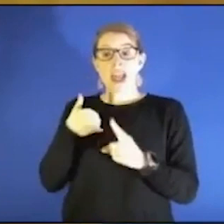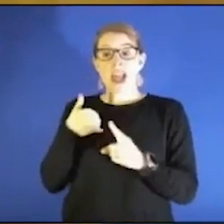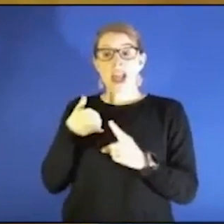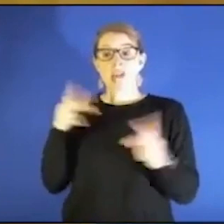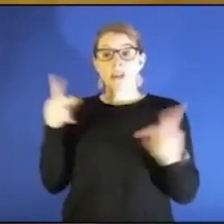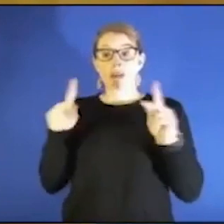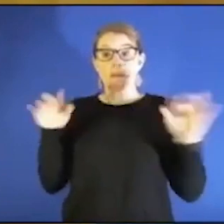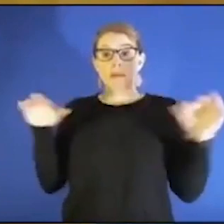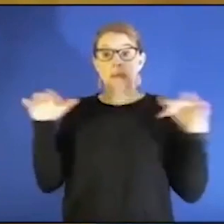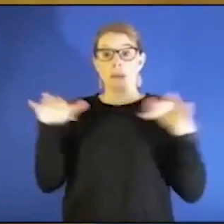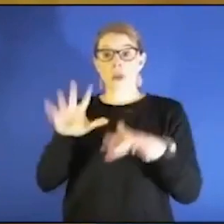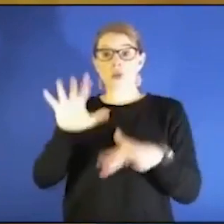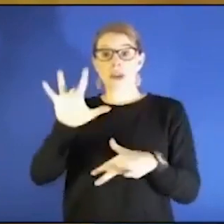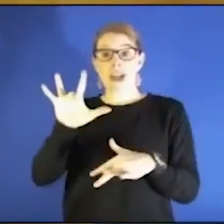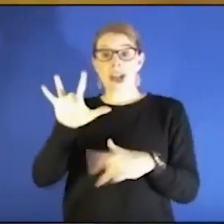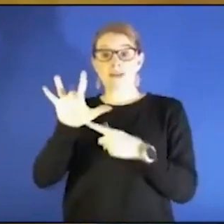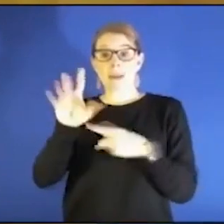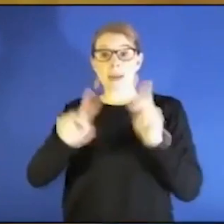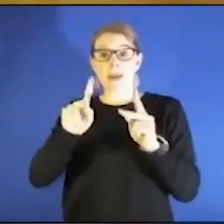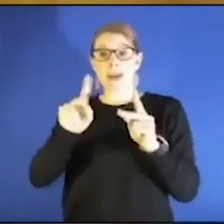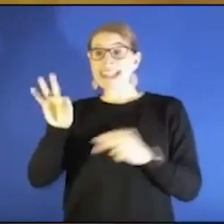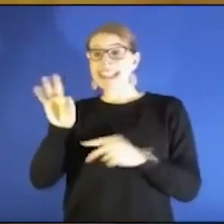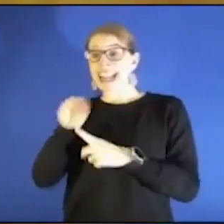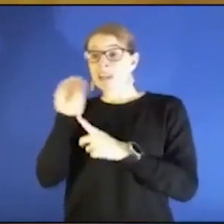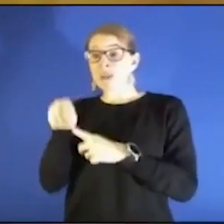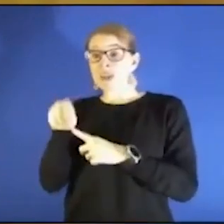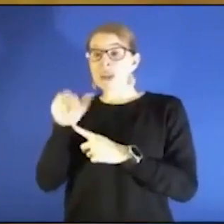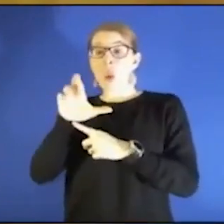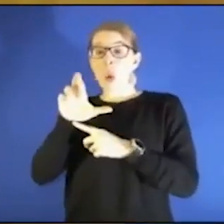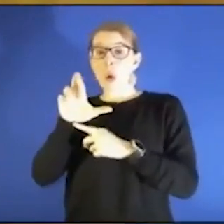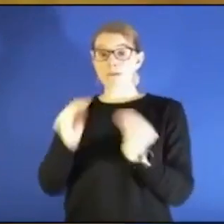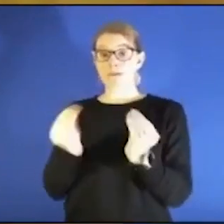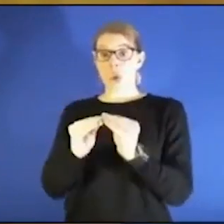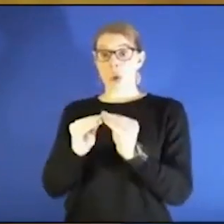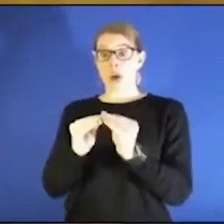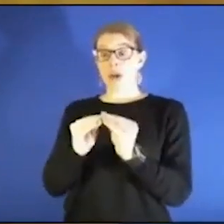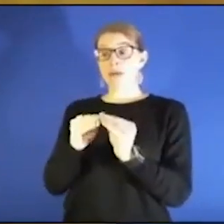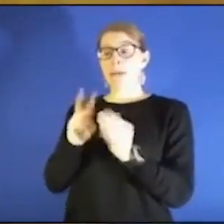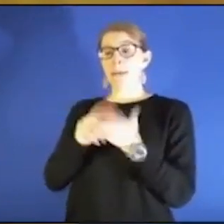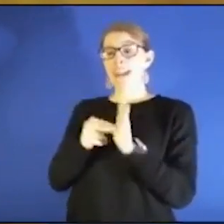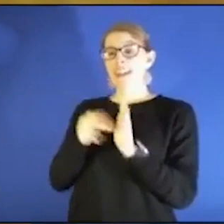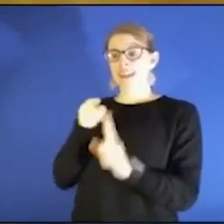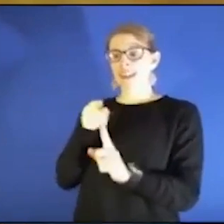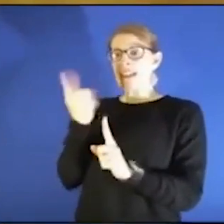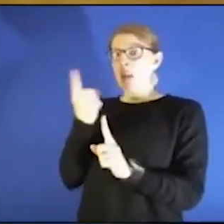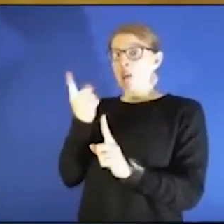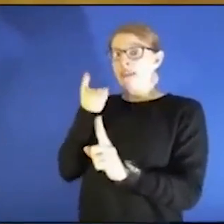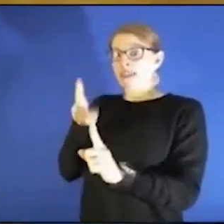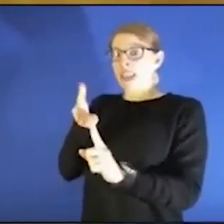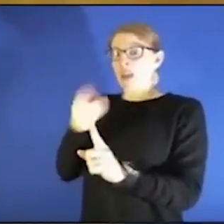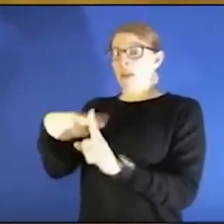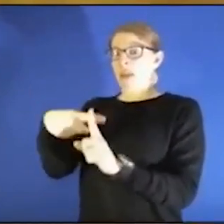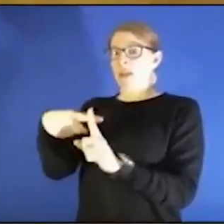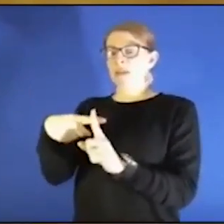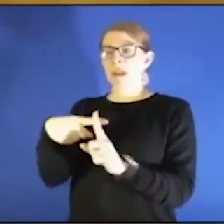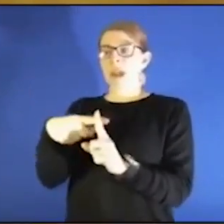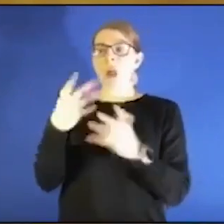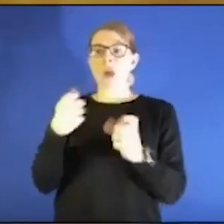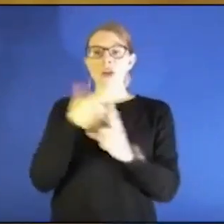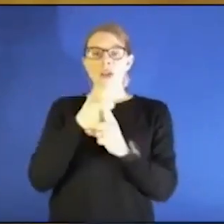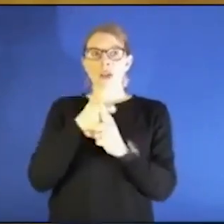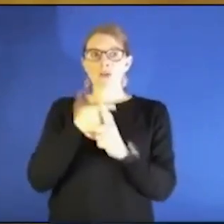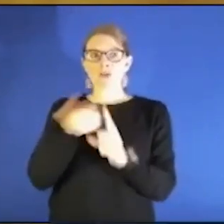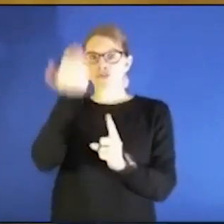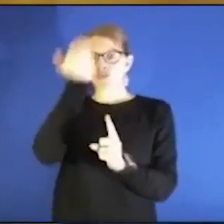people, there is a 90% or higher chance that at least one of those people is positive. So I want you to go into this weekend with eyes wide open about the